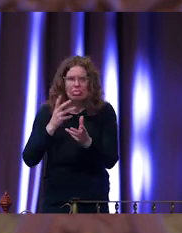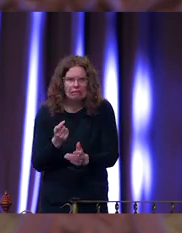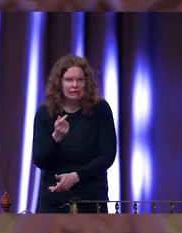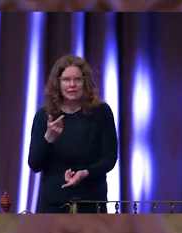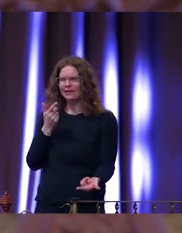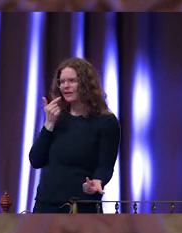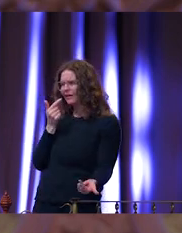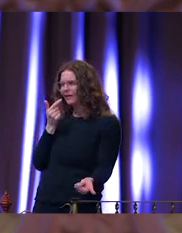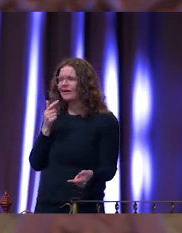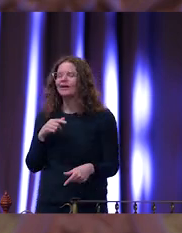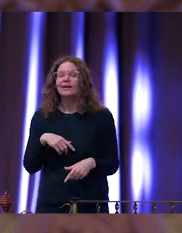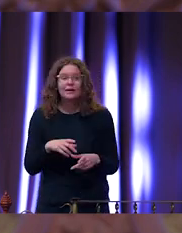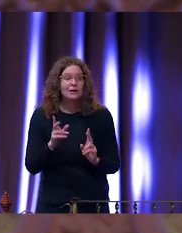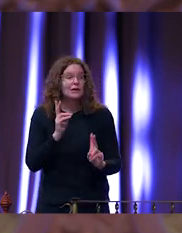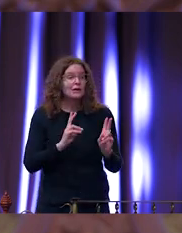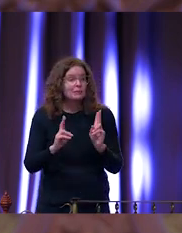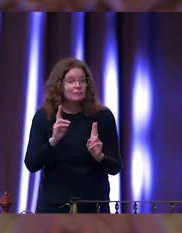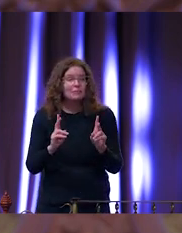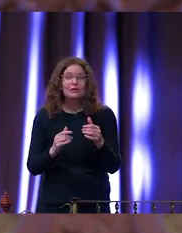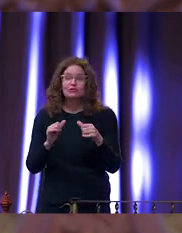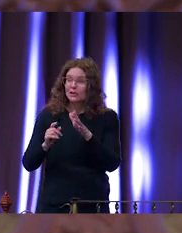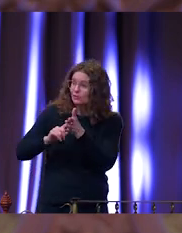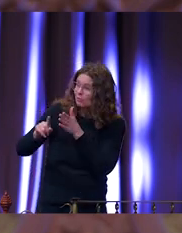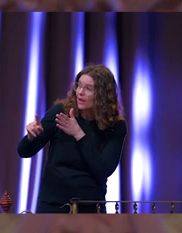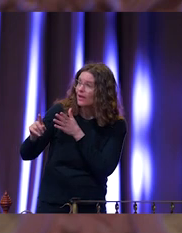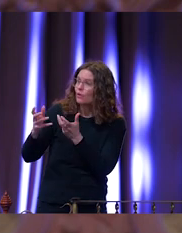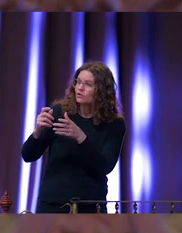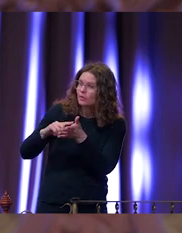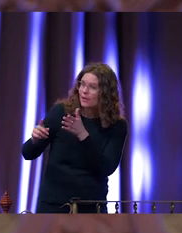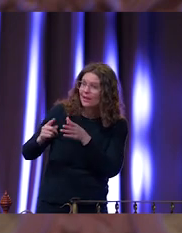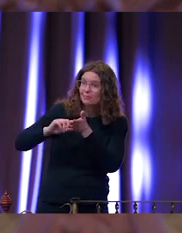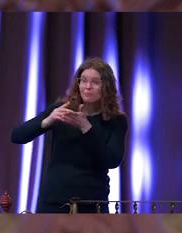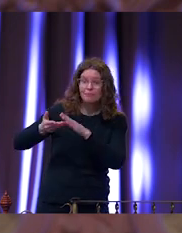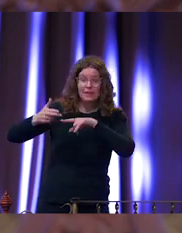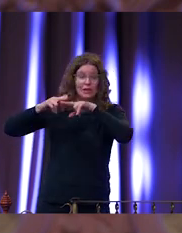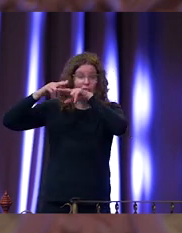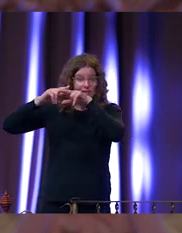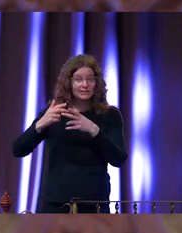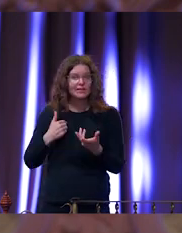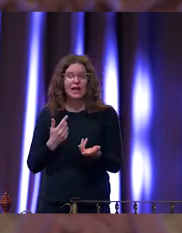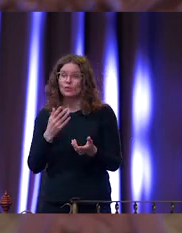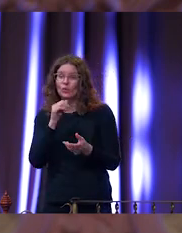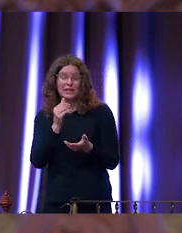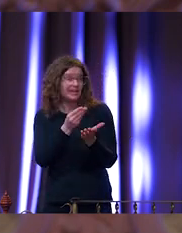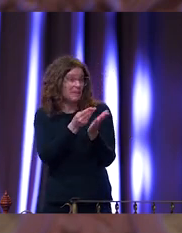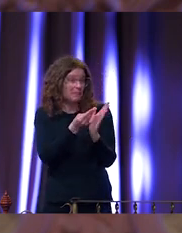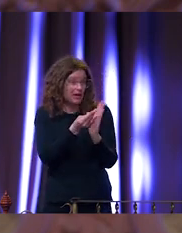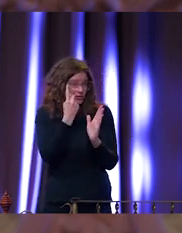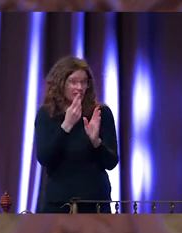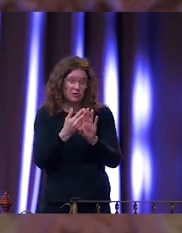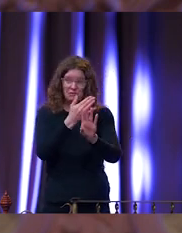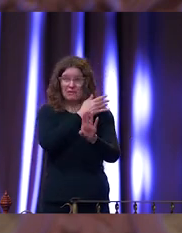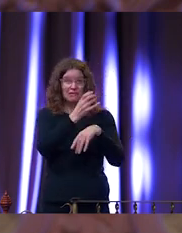lots of you folks are trying to pay the folks that you work with better, and that wasn't necessarily something you budgeted for 3 years ago, 2 years